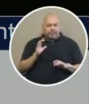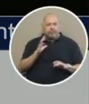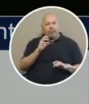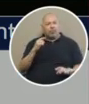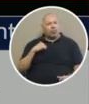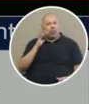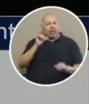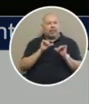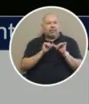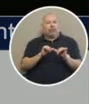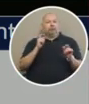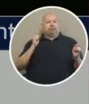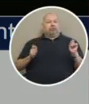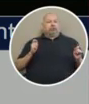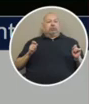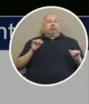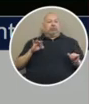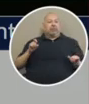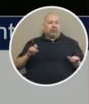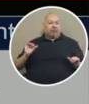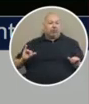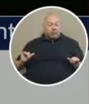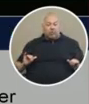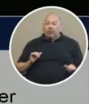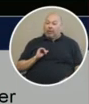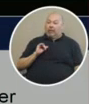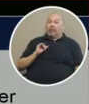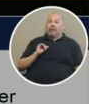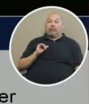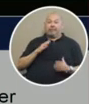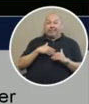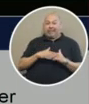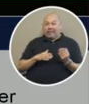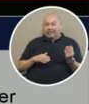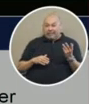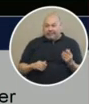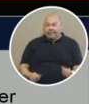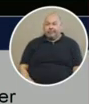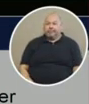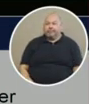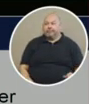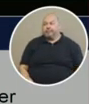and we'll continue to make adjustments as needed. IT, we go to the next slide.